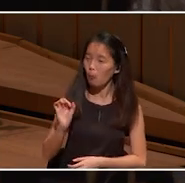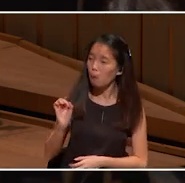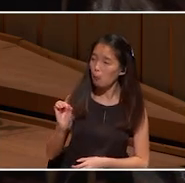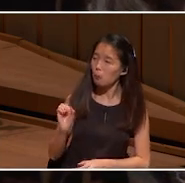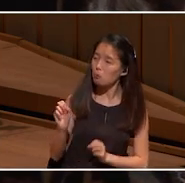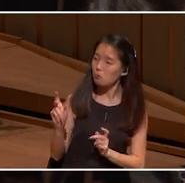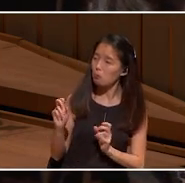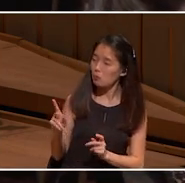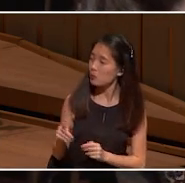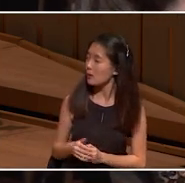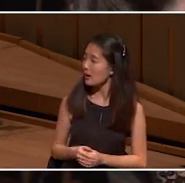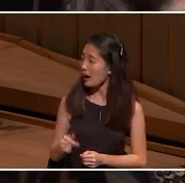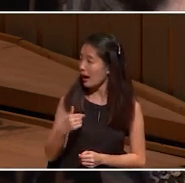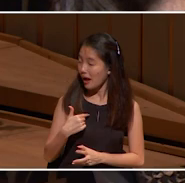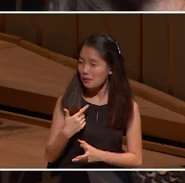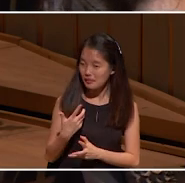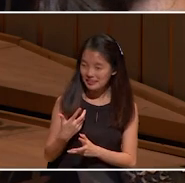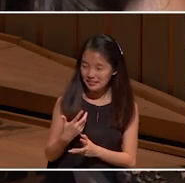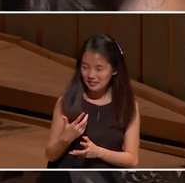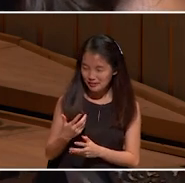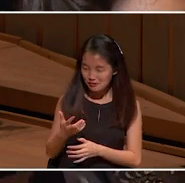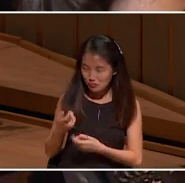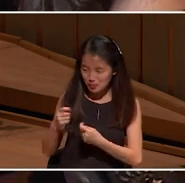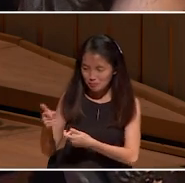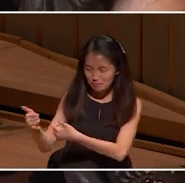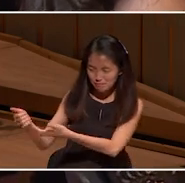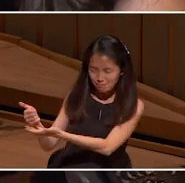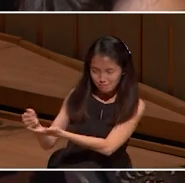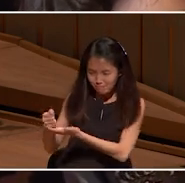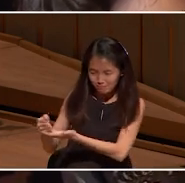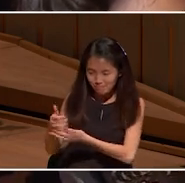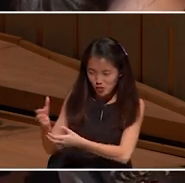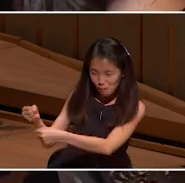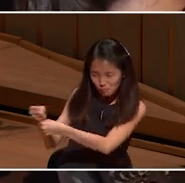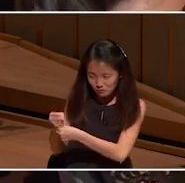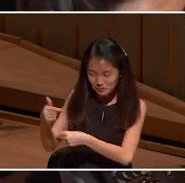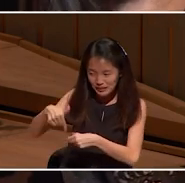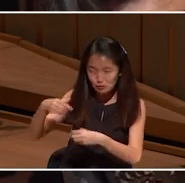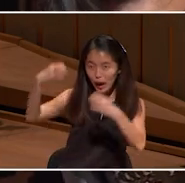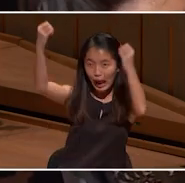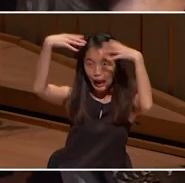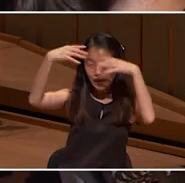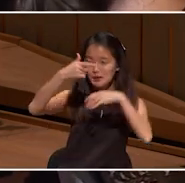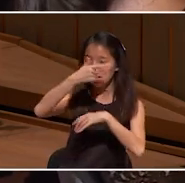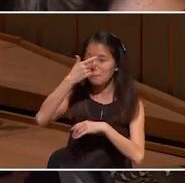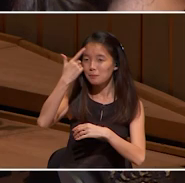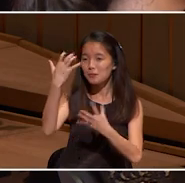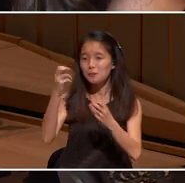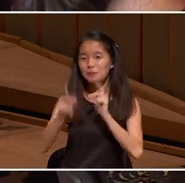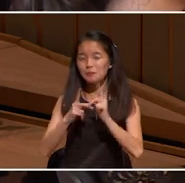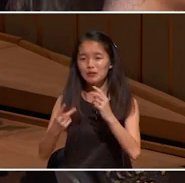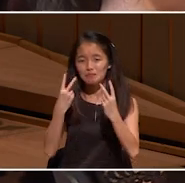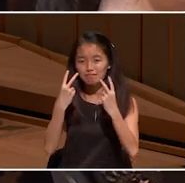light a little bit because you're very shy and you're just stepping away from the limelight. I'll let everybody see you clearly, and as well as for those in Facebook Live as